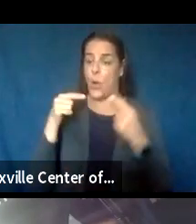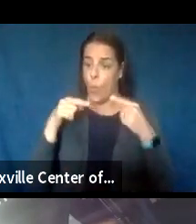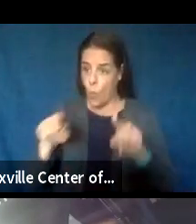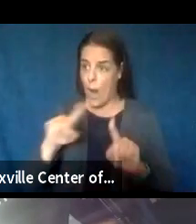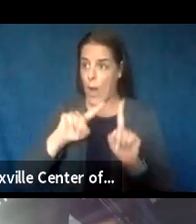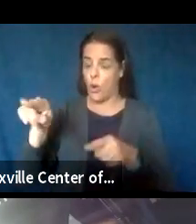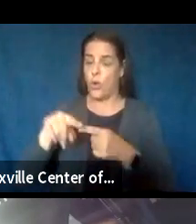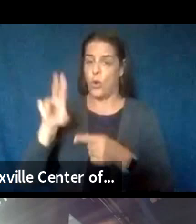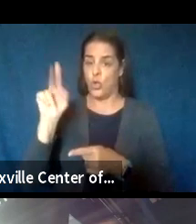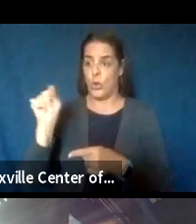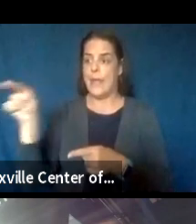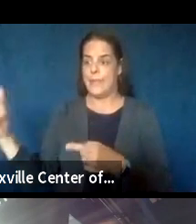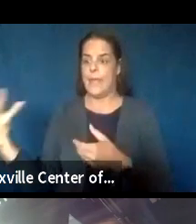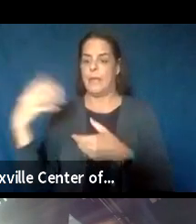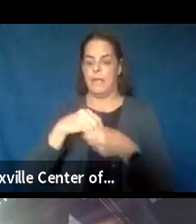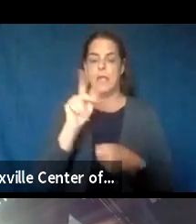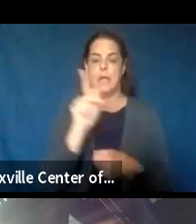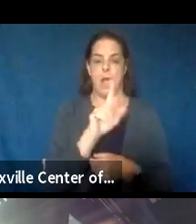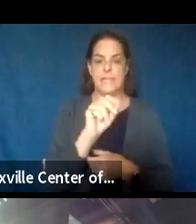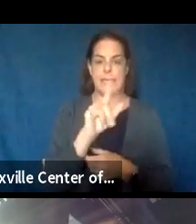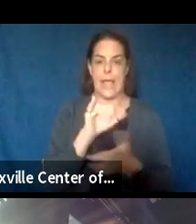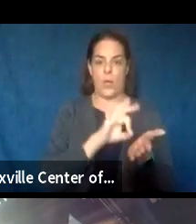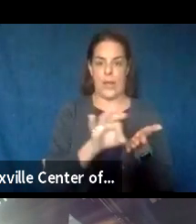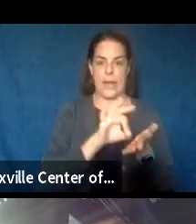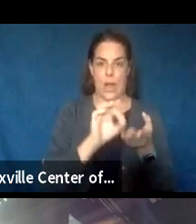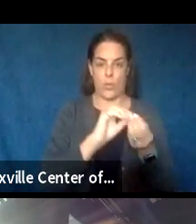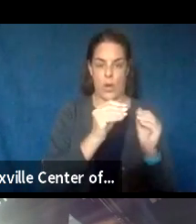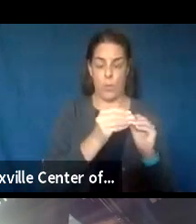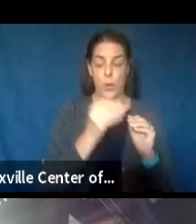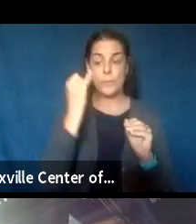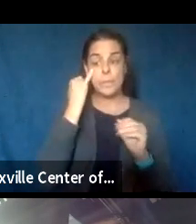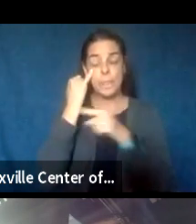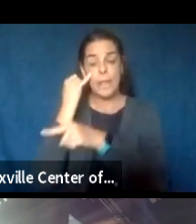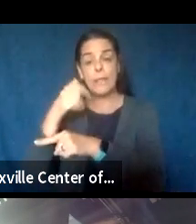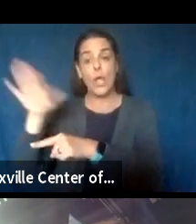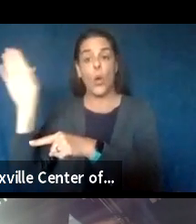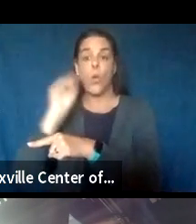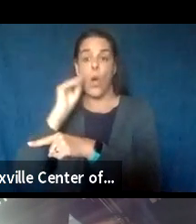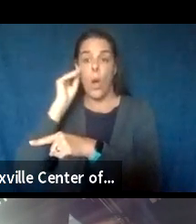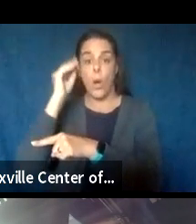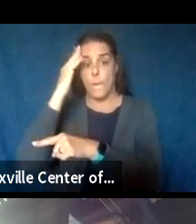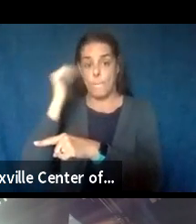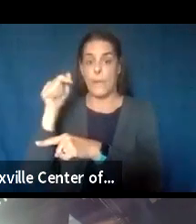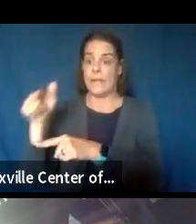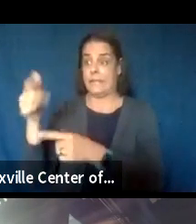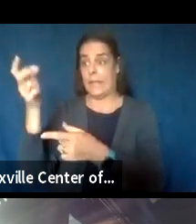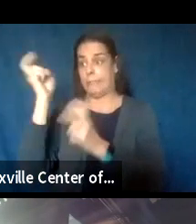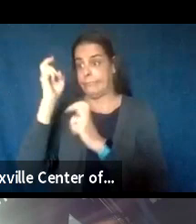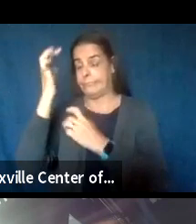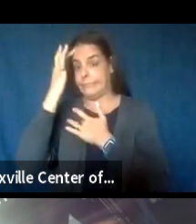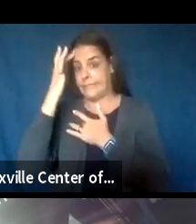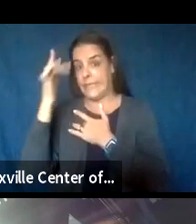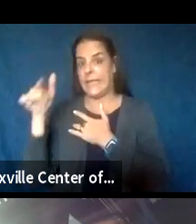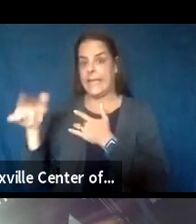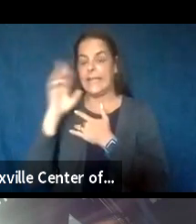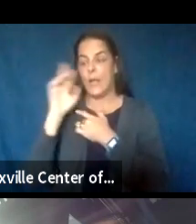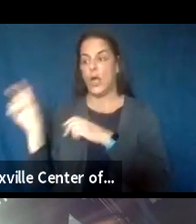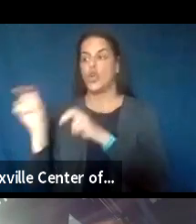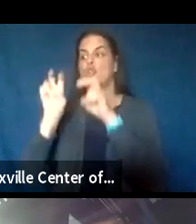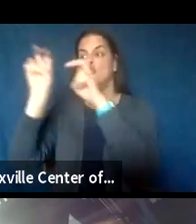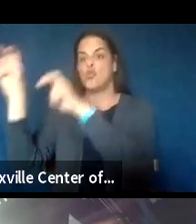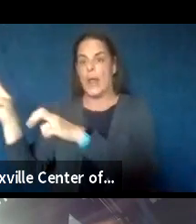UT go into our counts. If they go home because they get sick, they will be transferred to